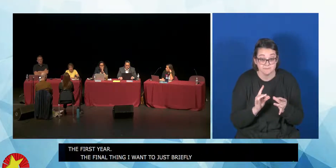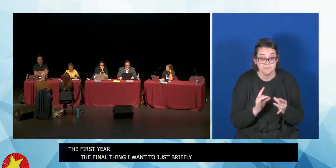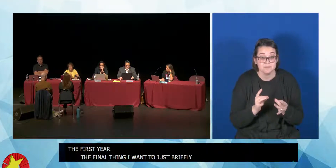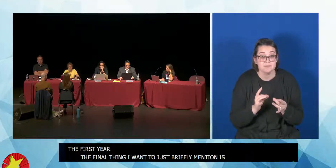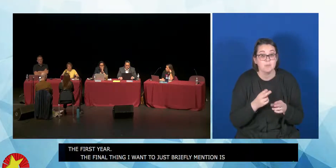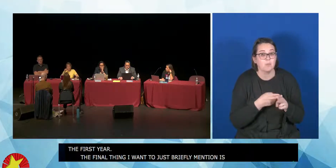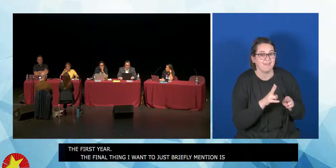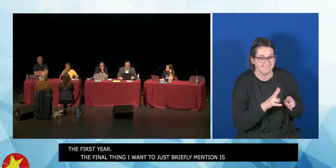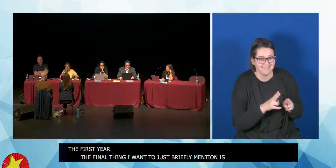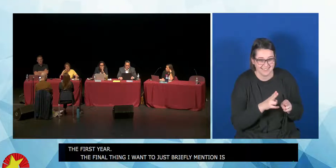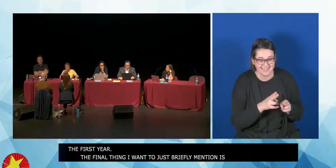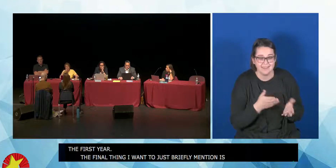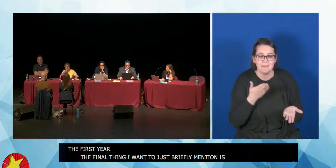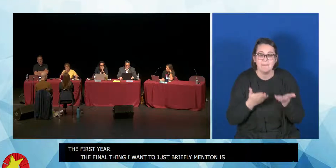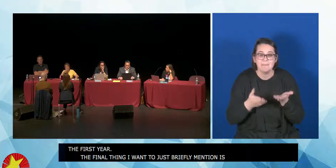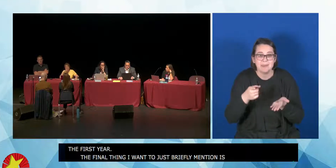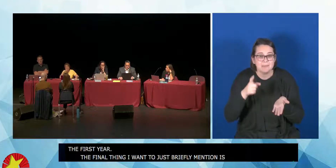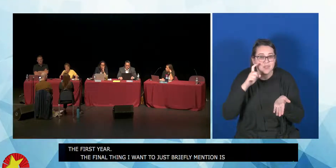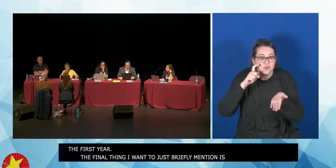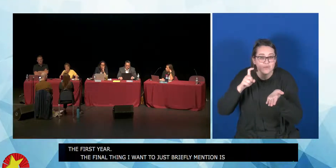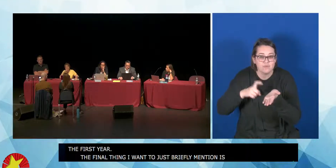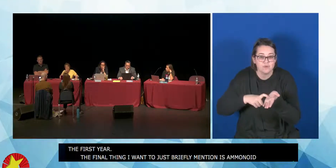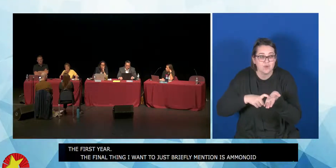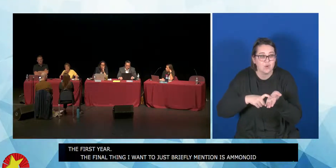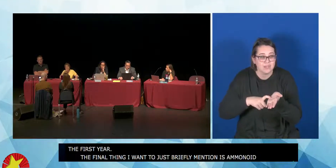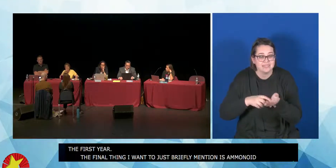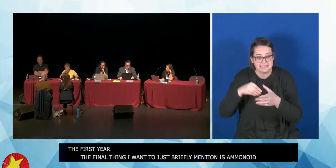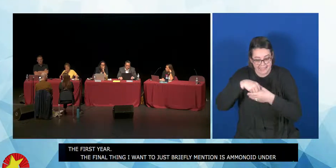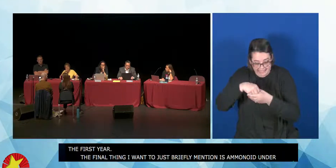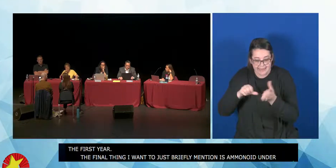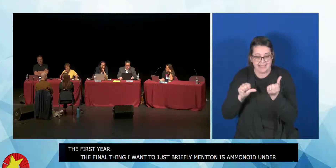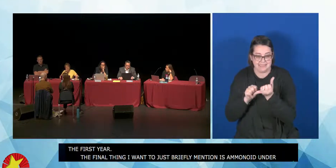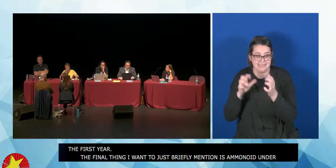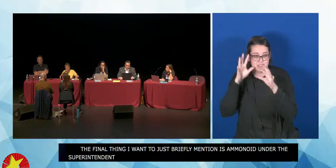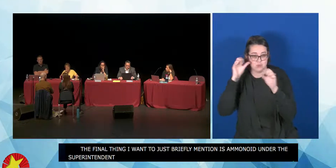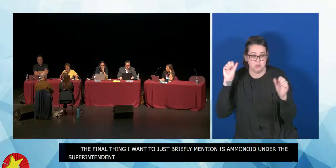noticed under the superintendent's report,